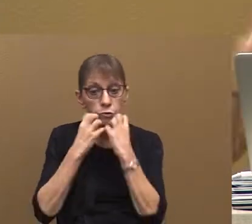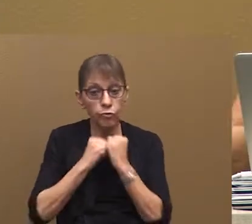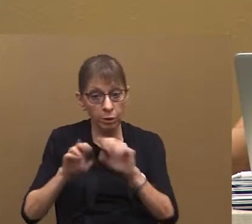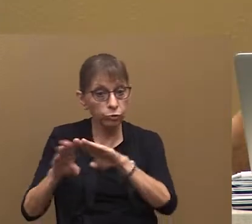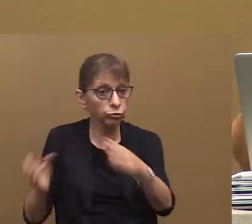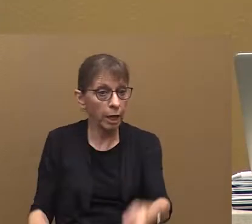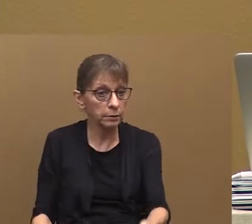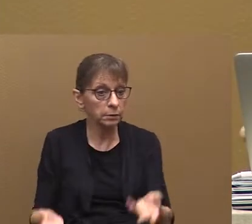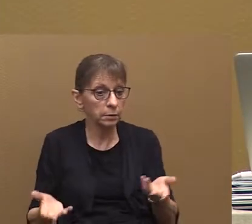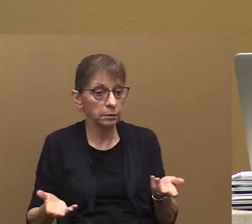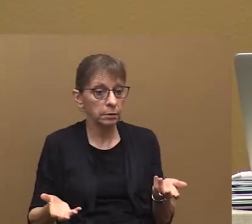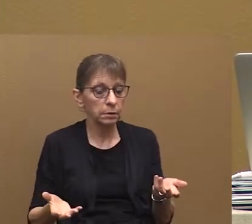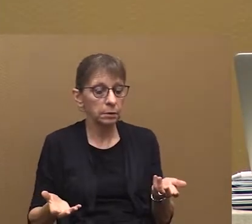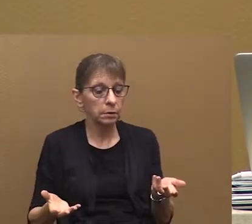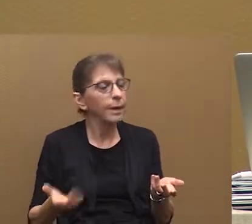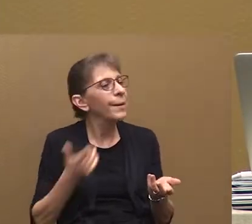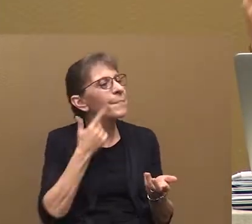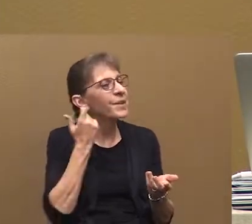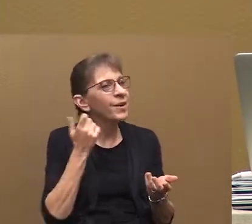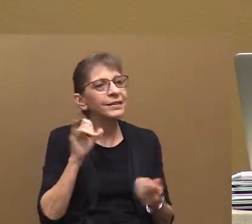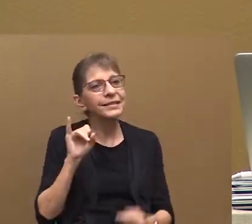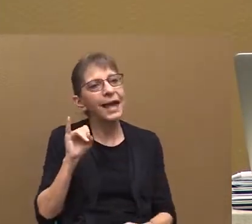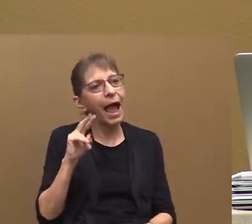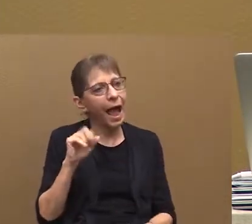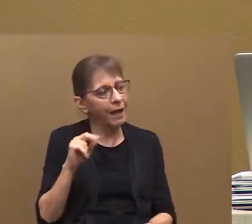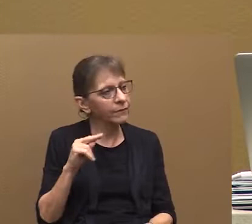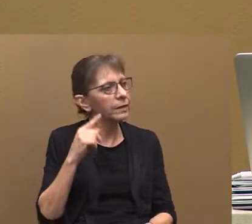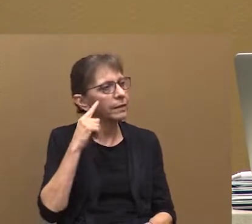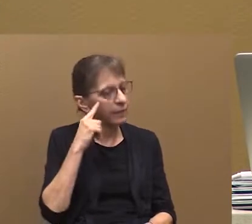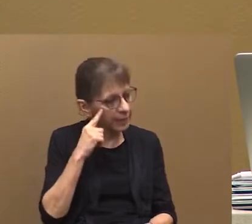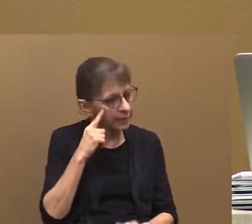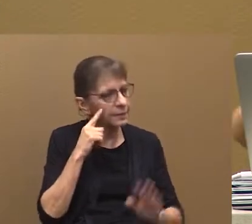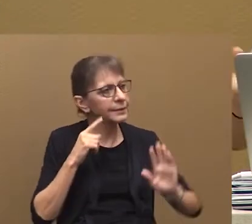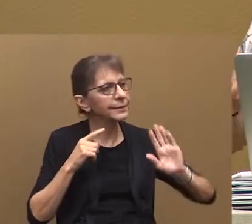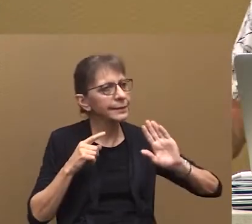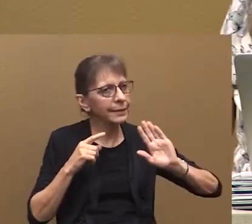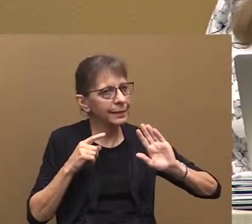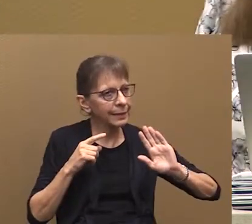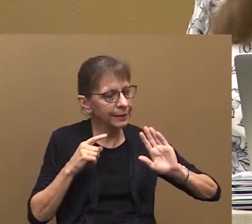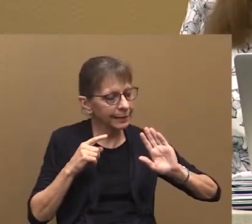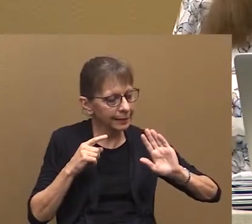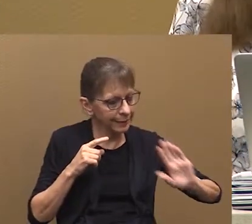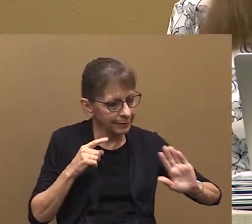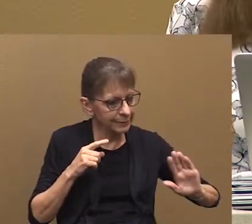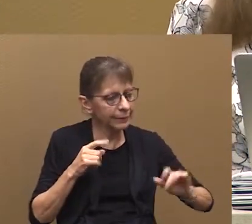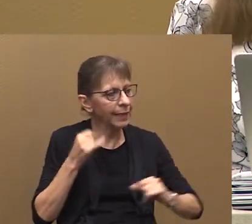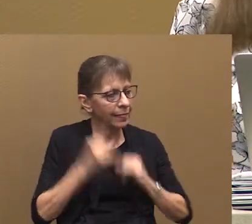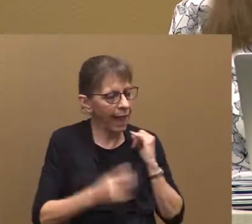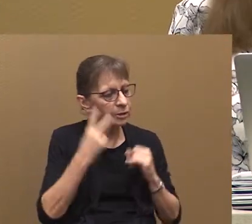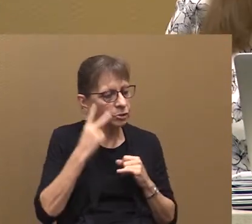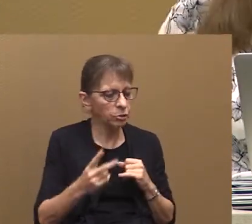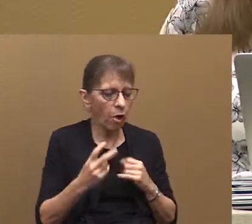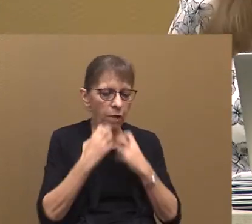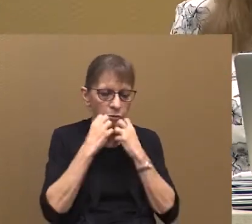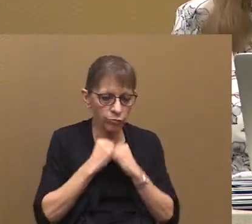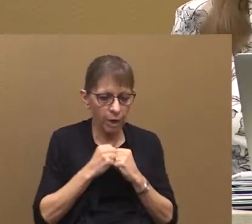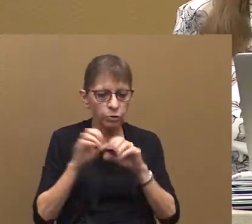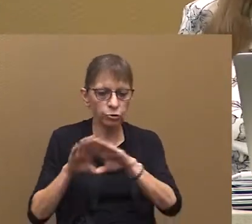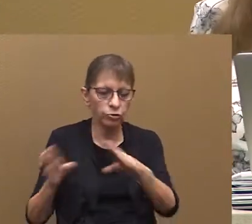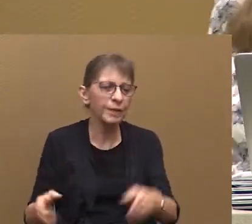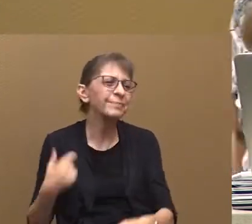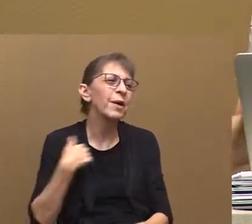The one on the treasure chest, because Ivan thinks that's his, because that's where he last saw the treasure